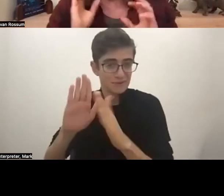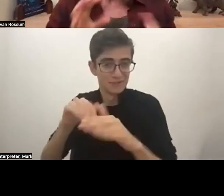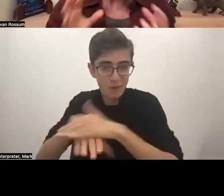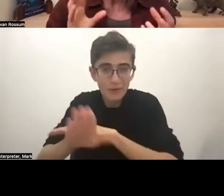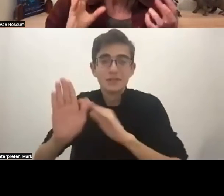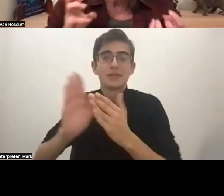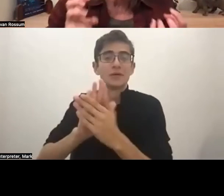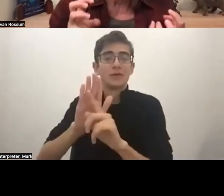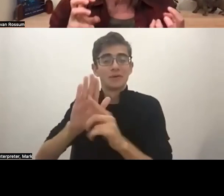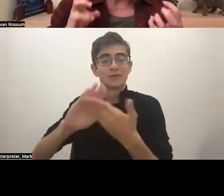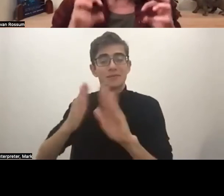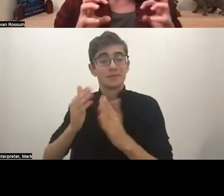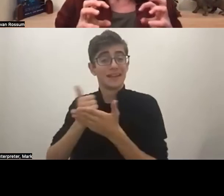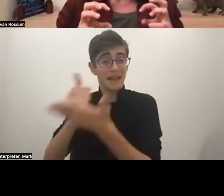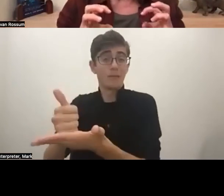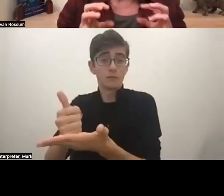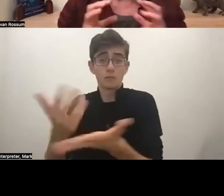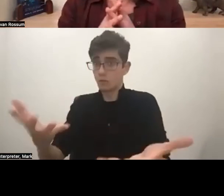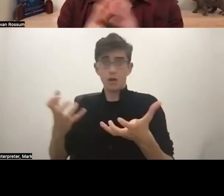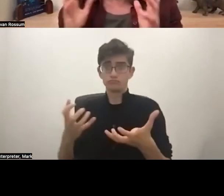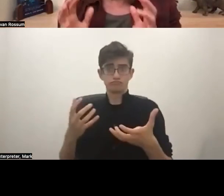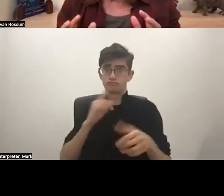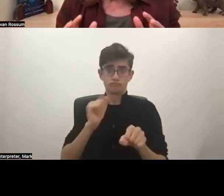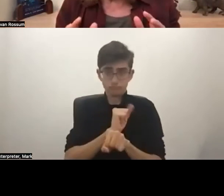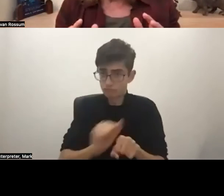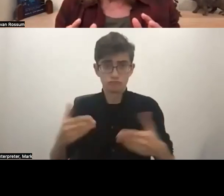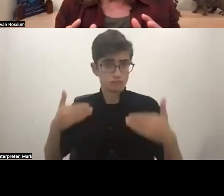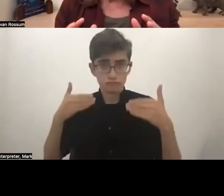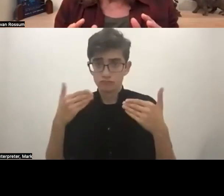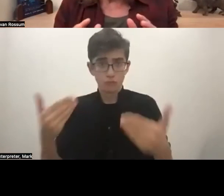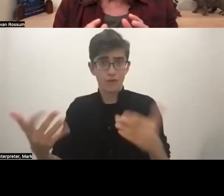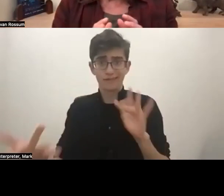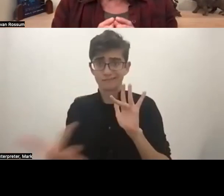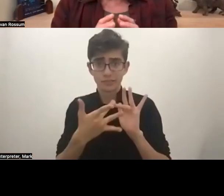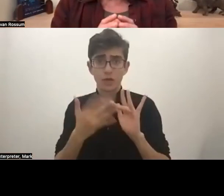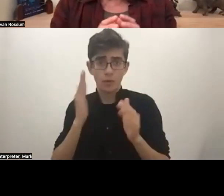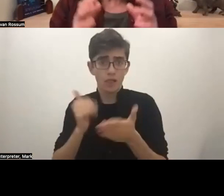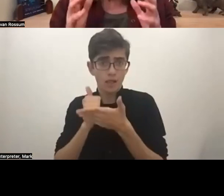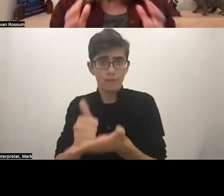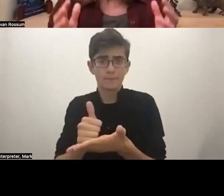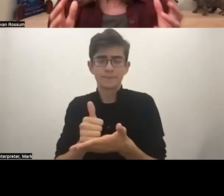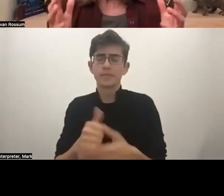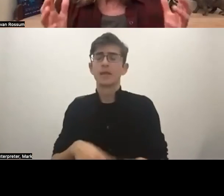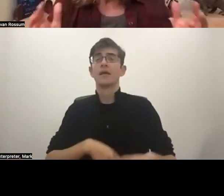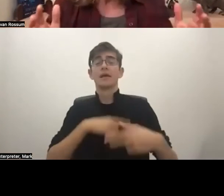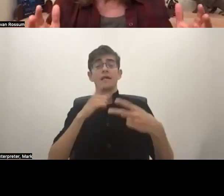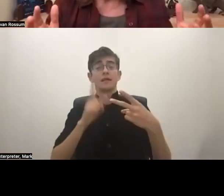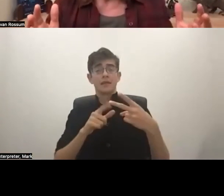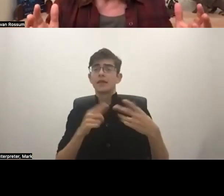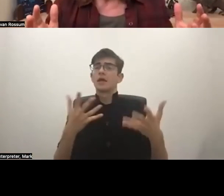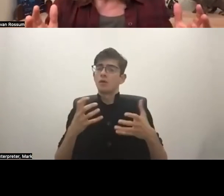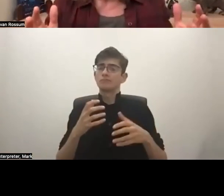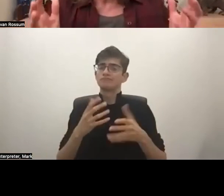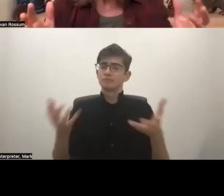happen. And I think the other thing I would just also really encourage is embrace the